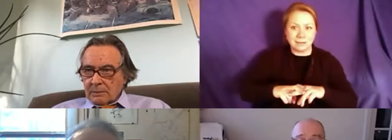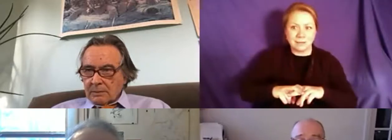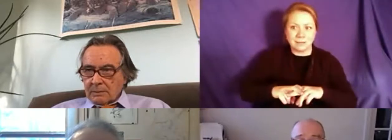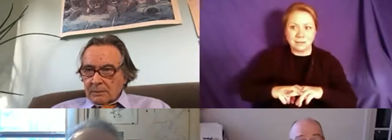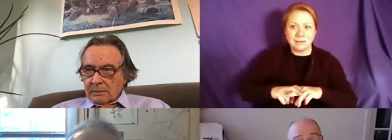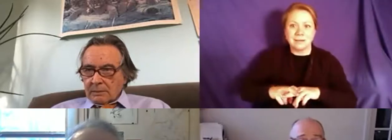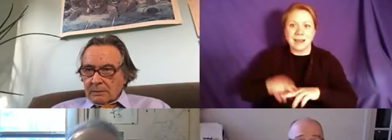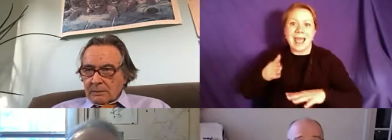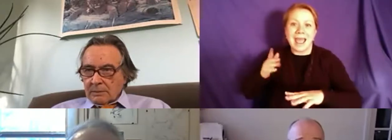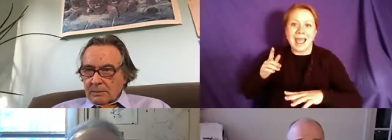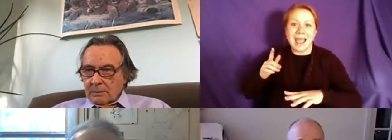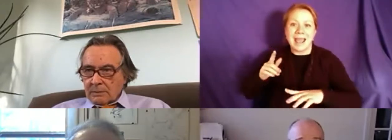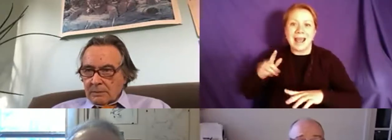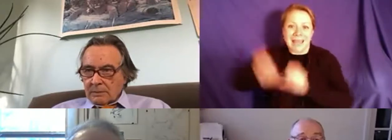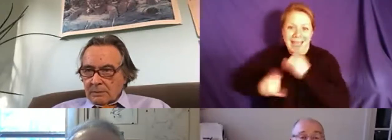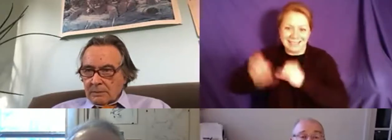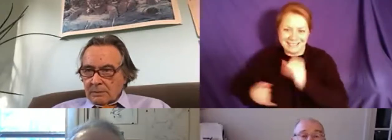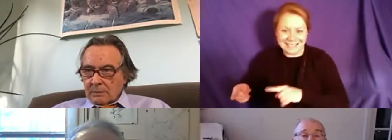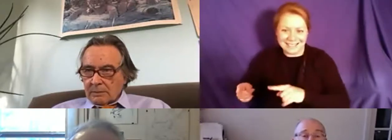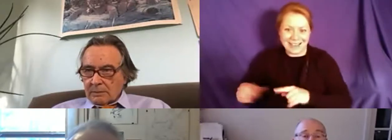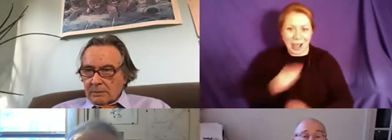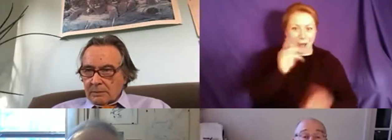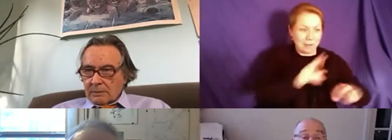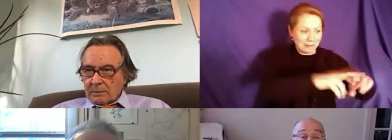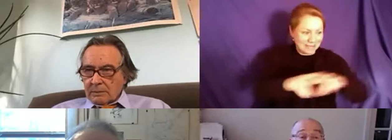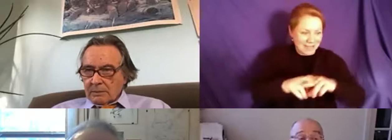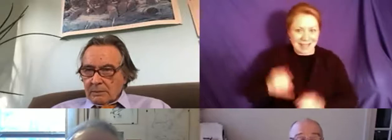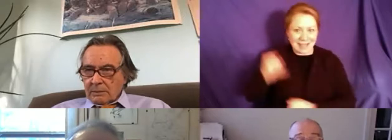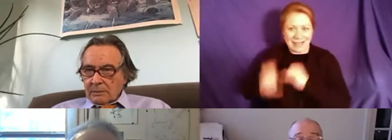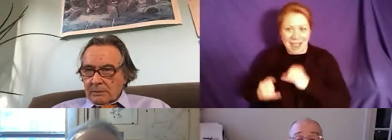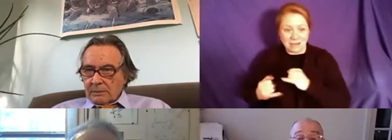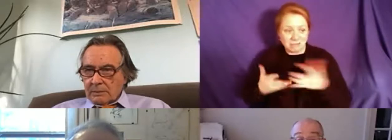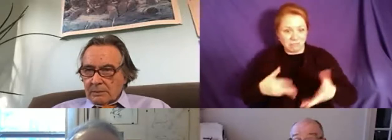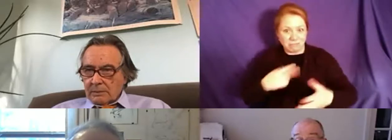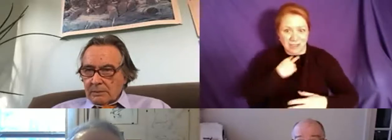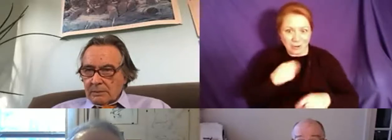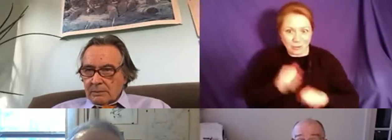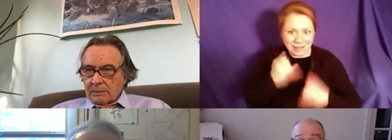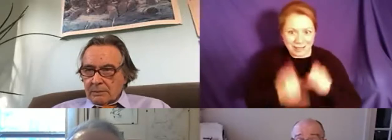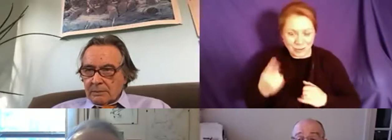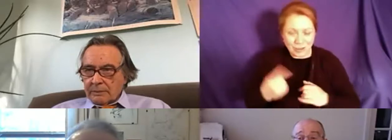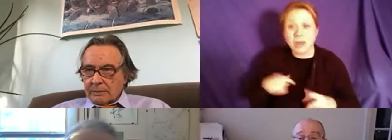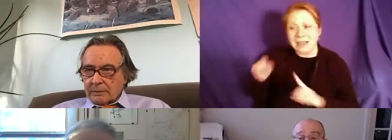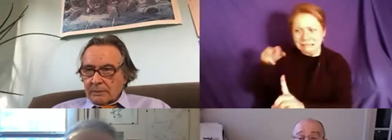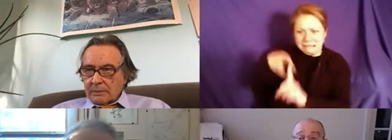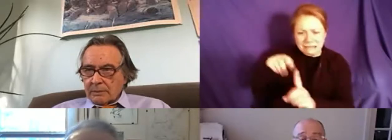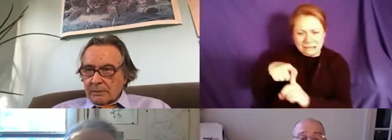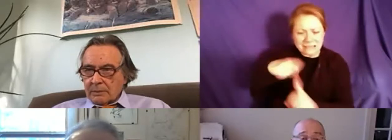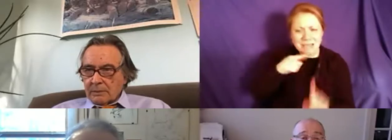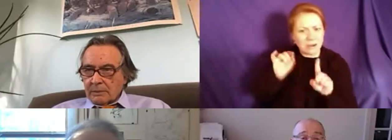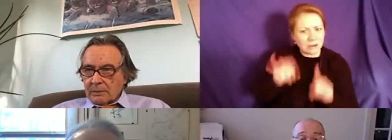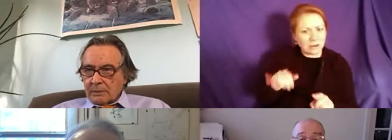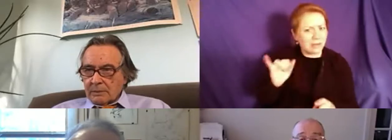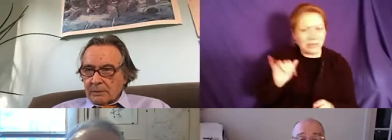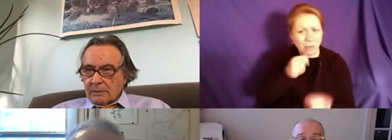already seated gets to pick their seat. And whatever is left. So I had to go to the Speaker of the House and say, well, that's actually